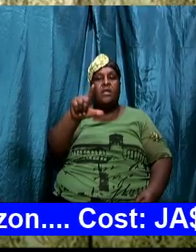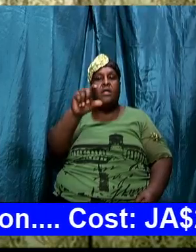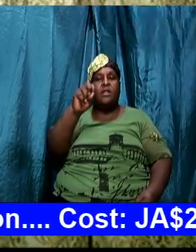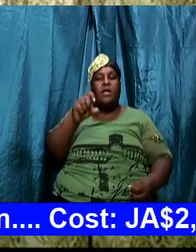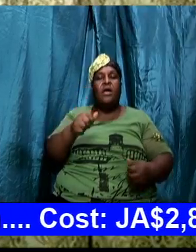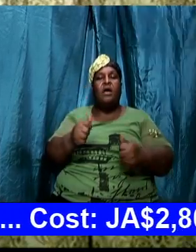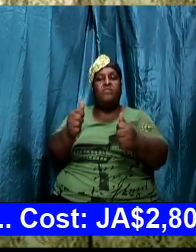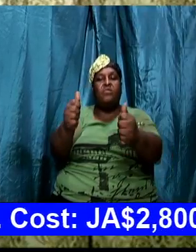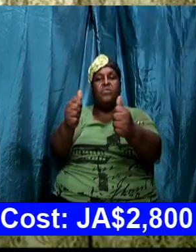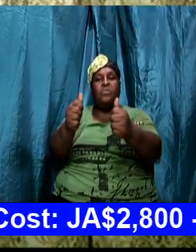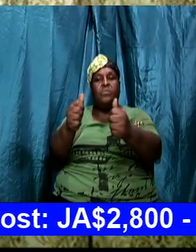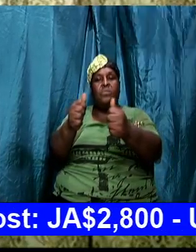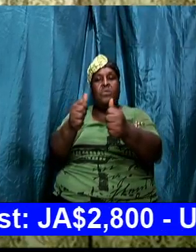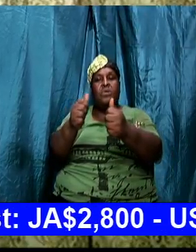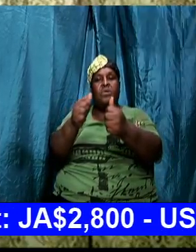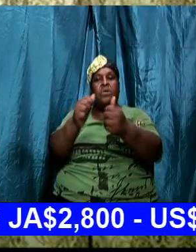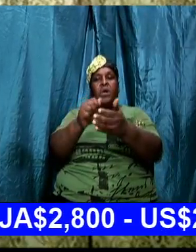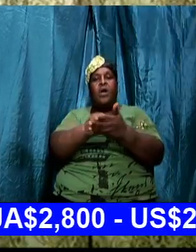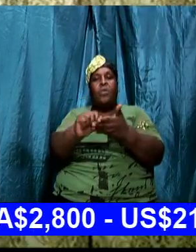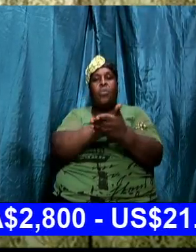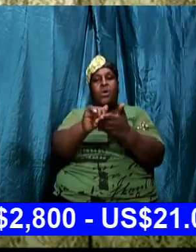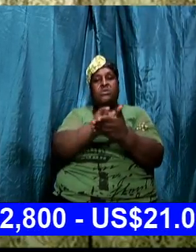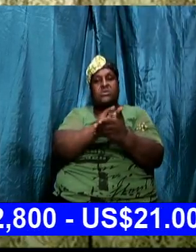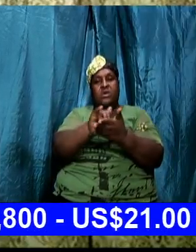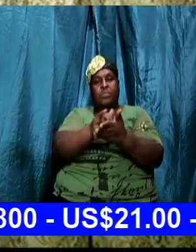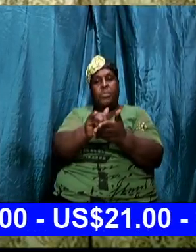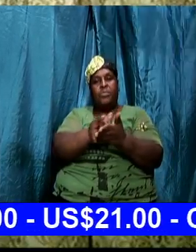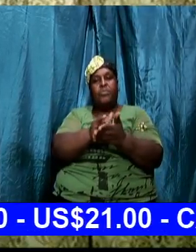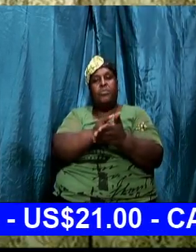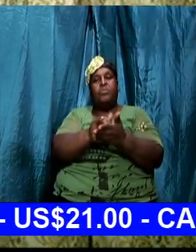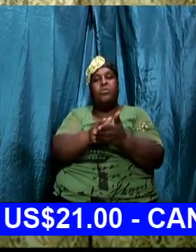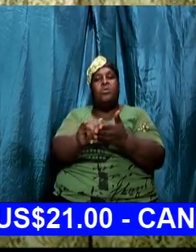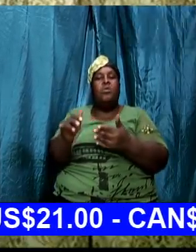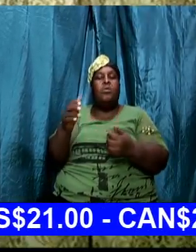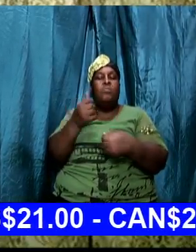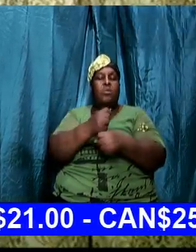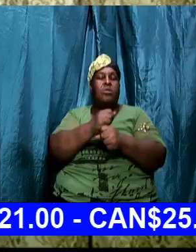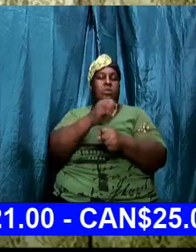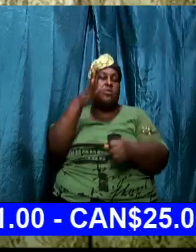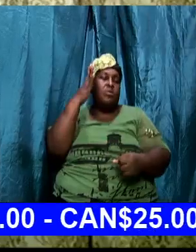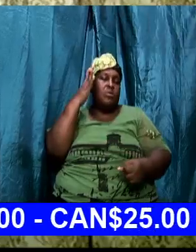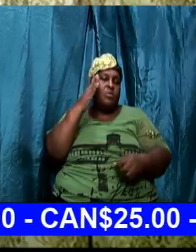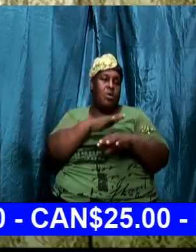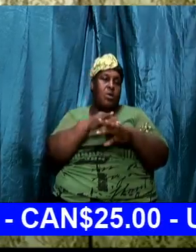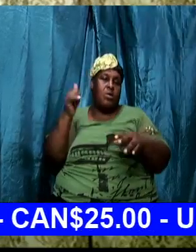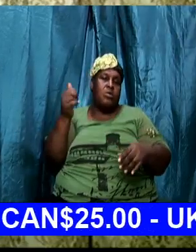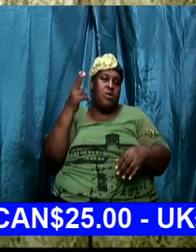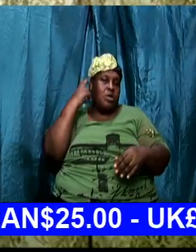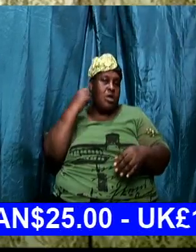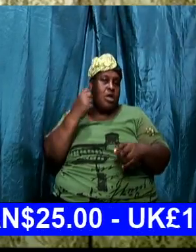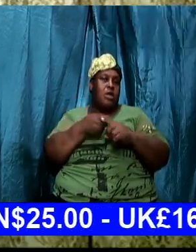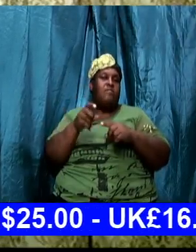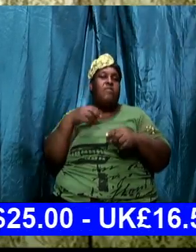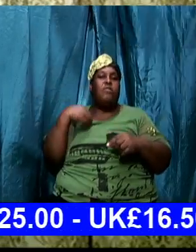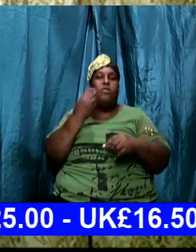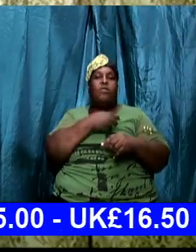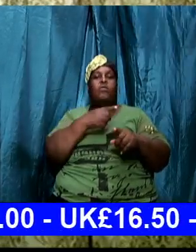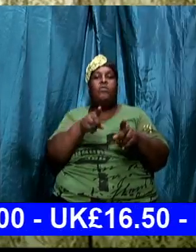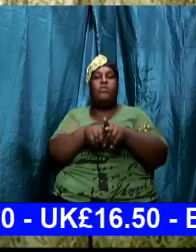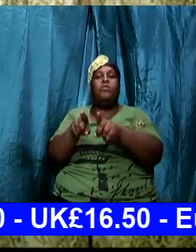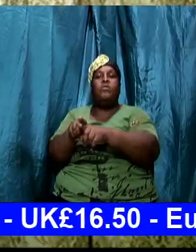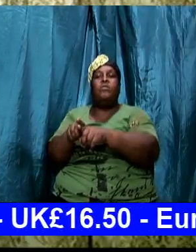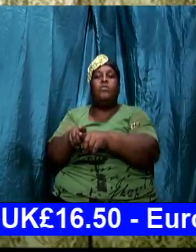and make your order and you will hear from us. The Lord bless you in the name of the Lord. And also